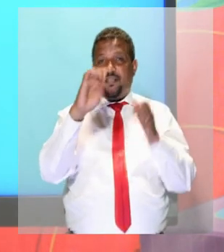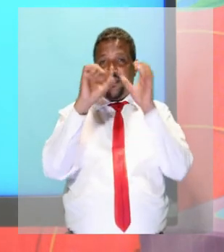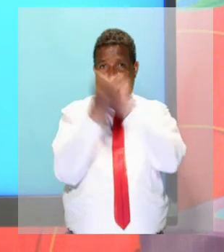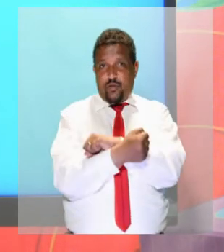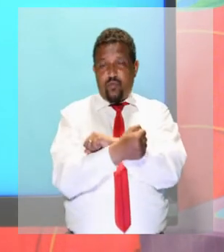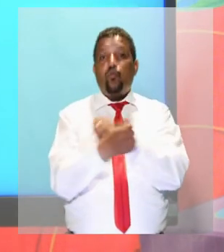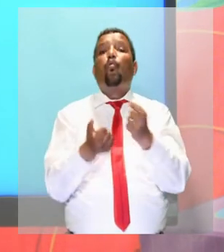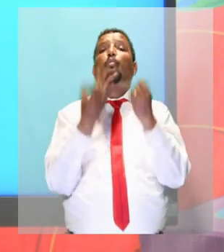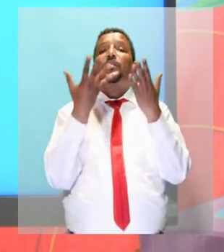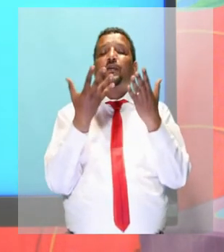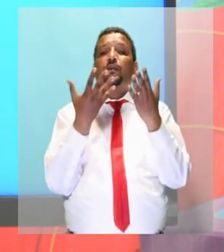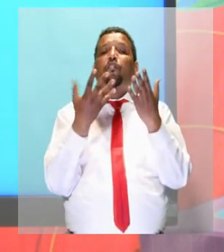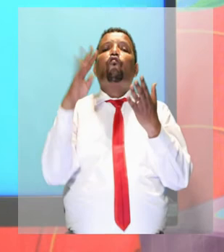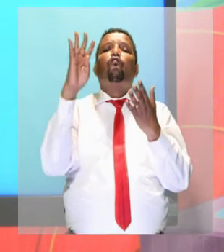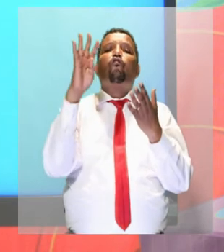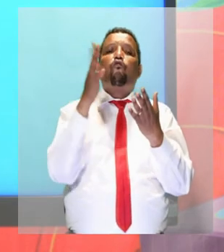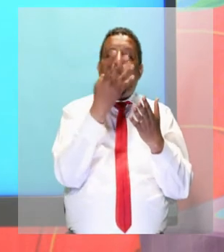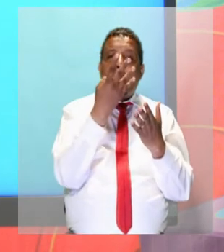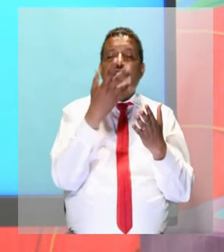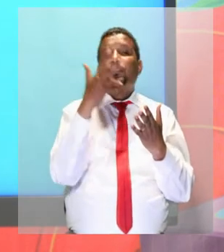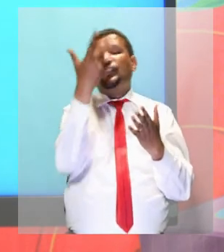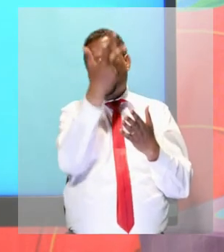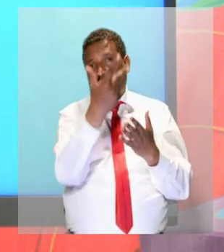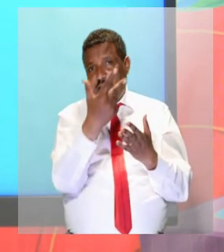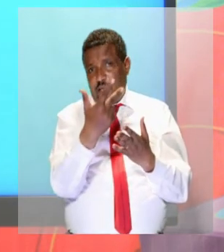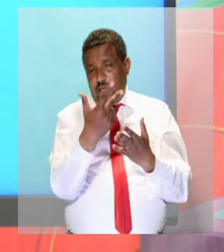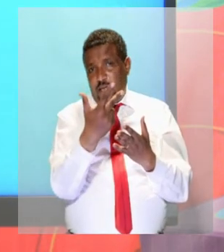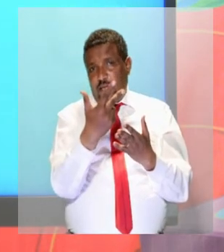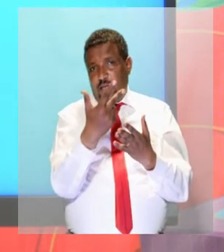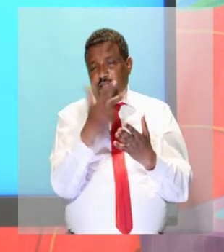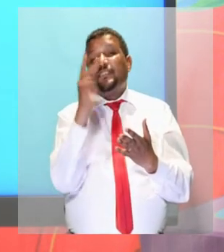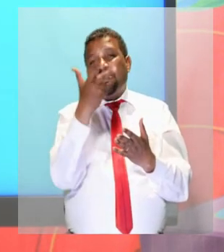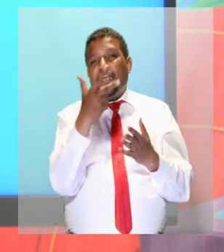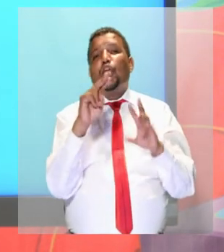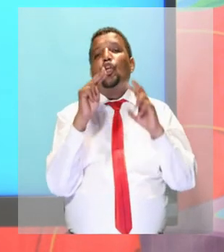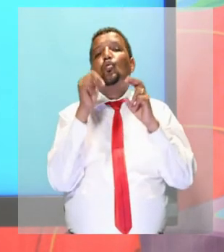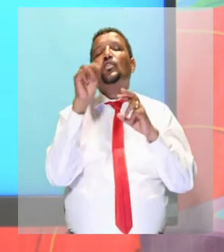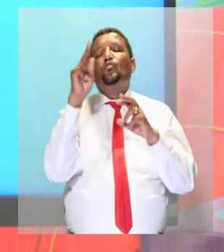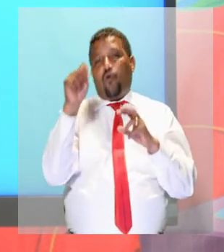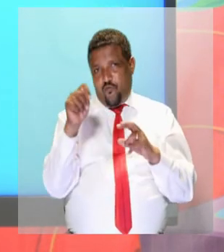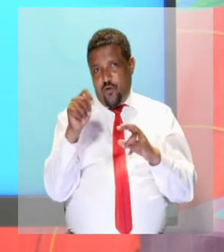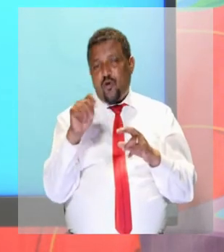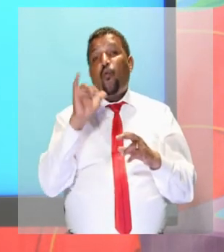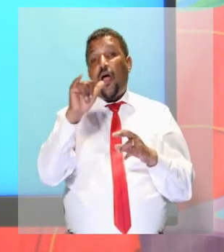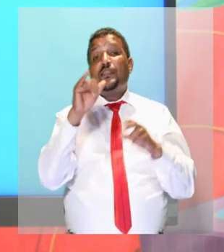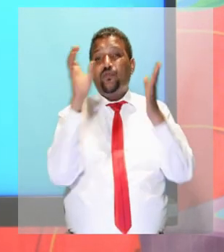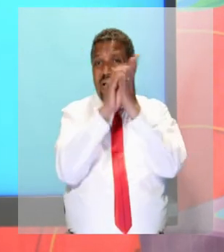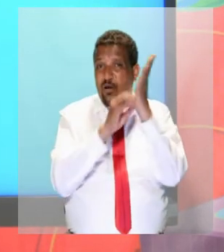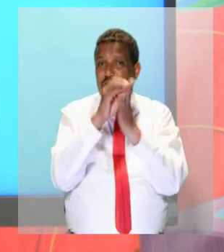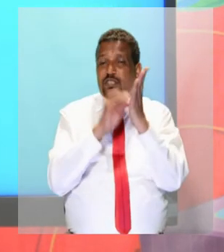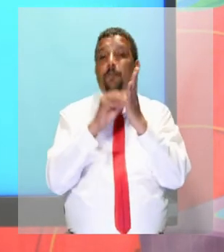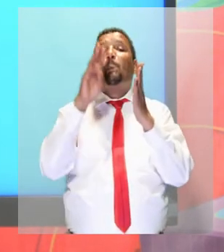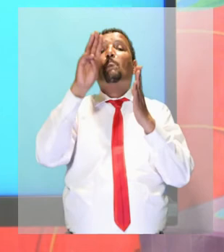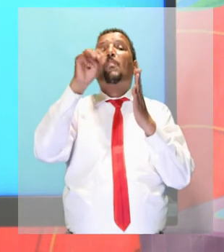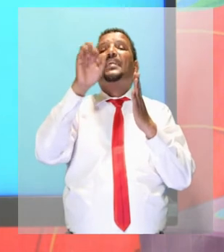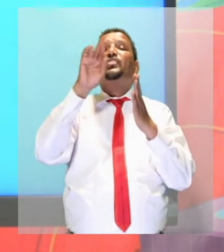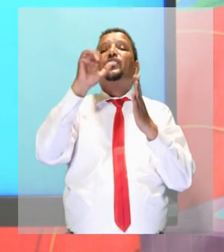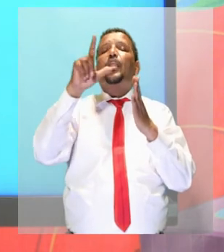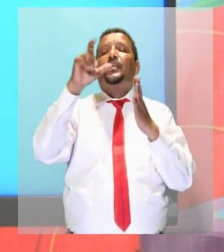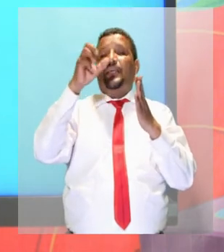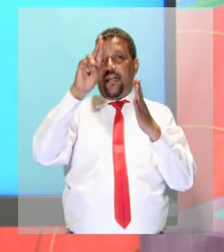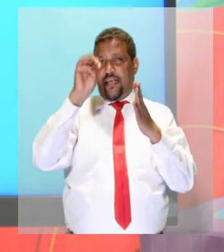many units of y? For 3 units of y. This is the way of calculating the marginal rate of